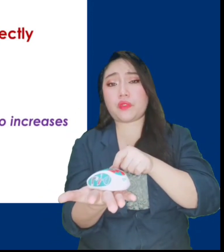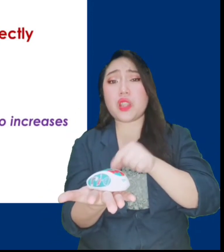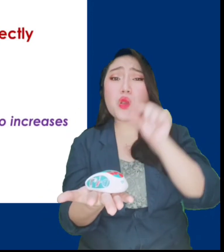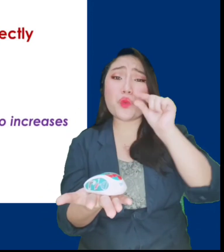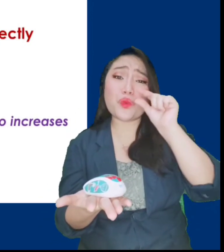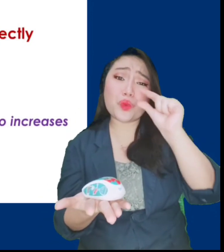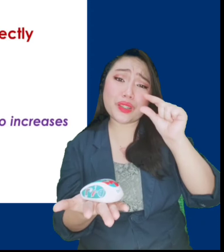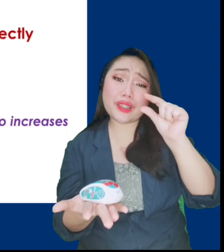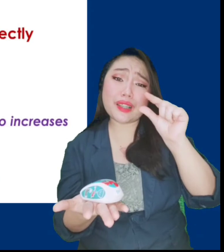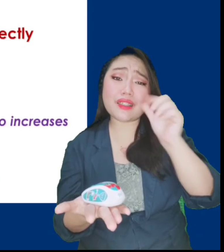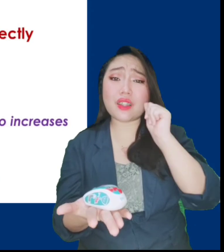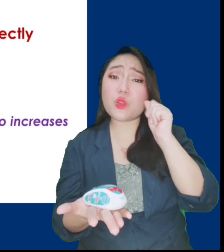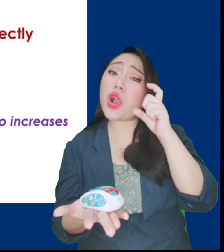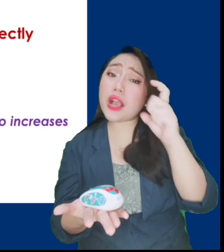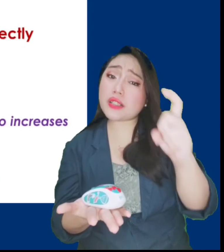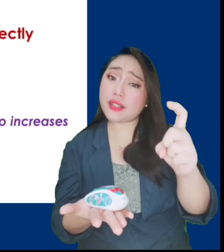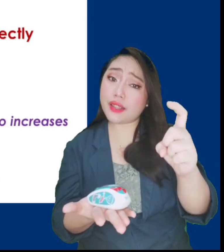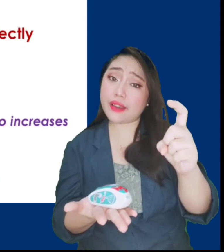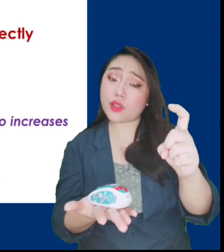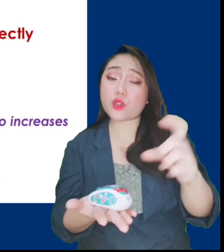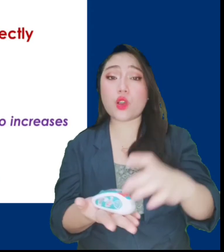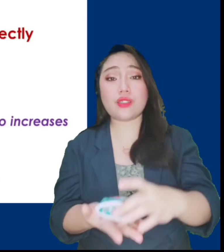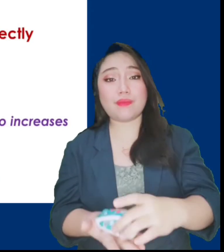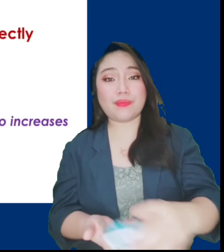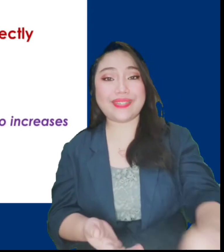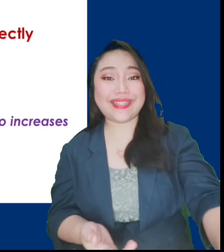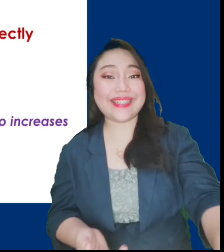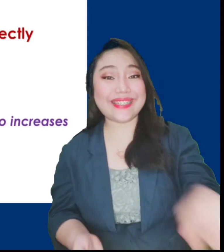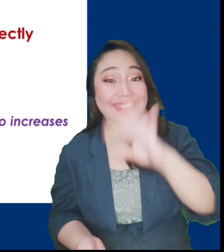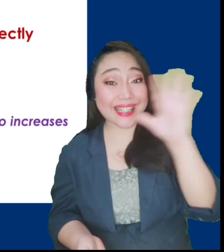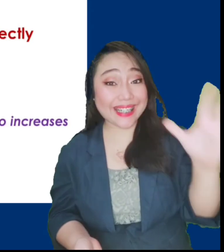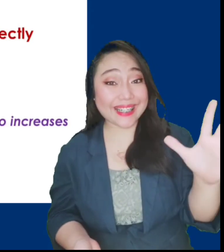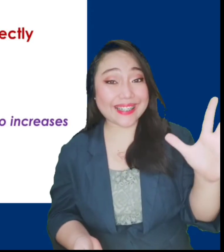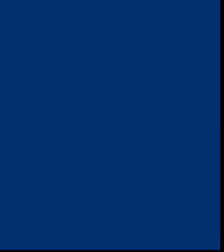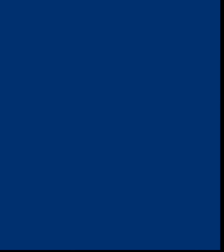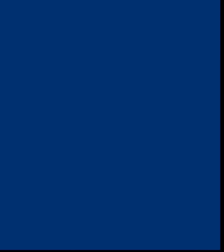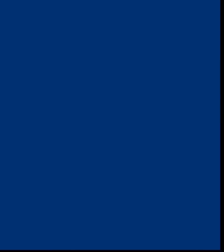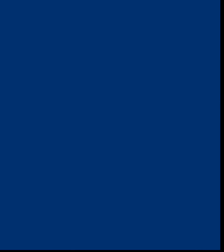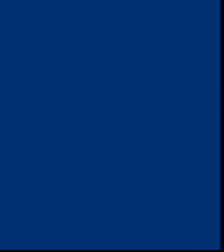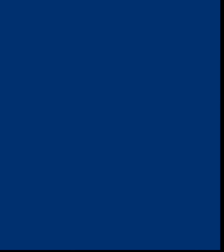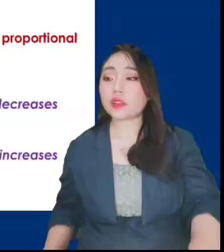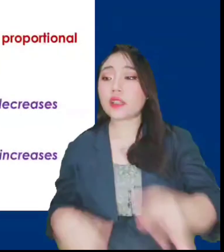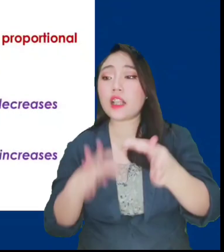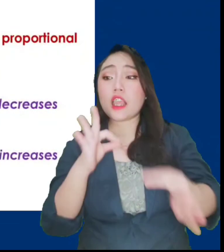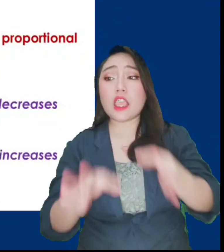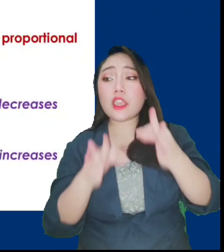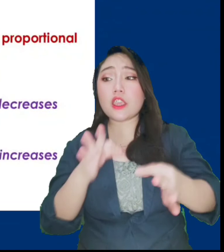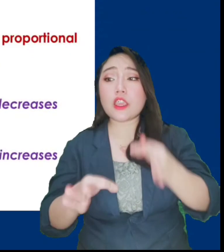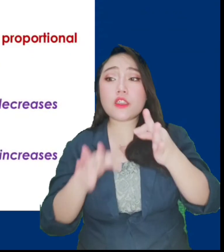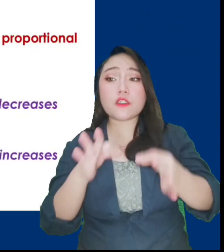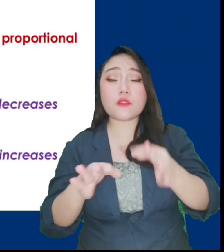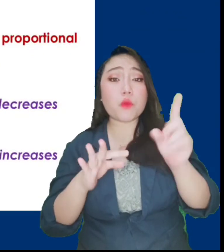this mouse, then it will accelerate less. Okay?